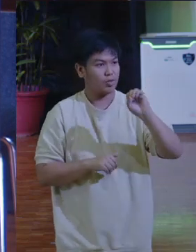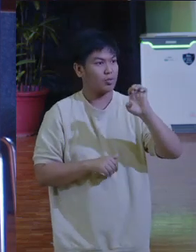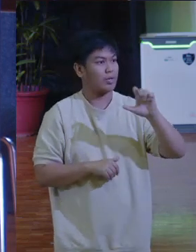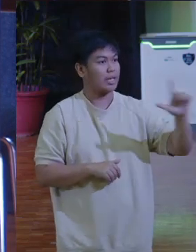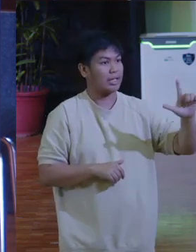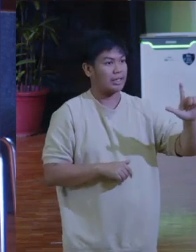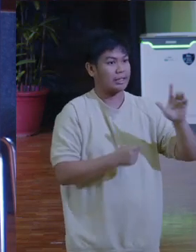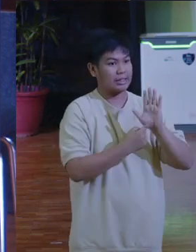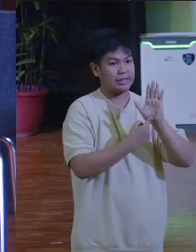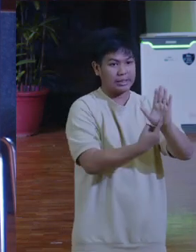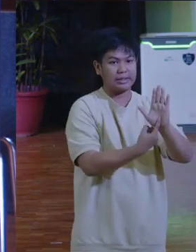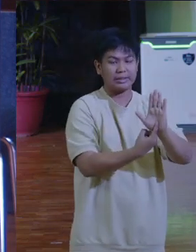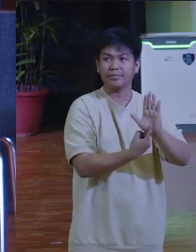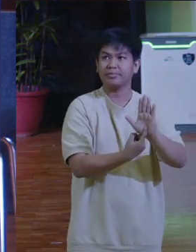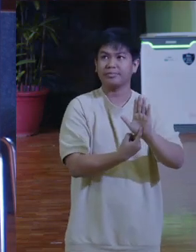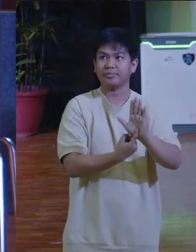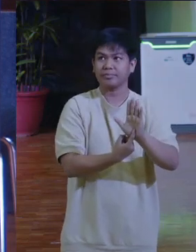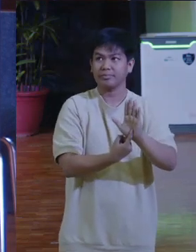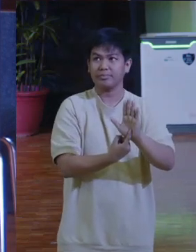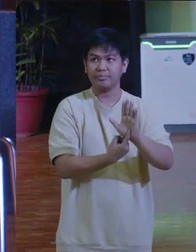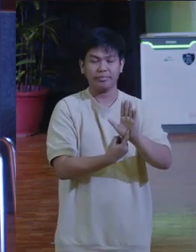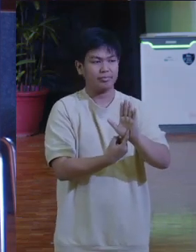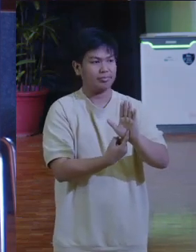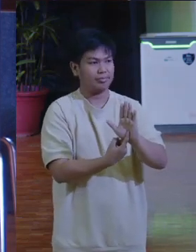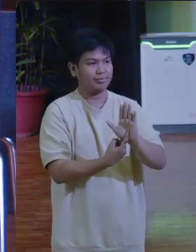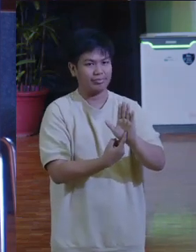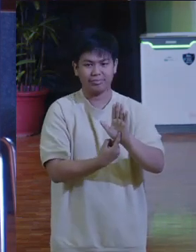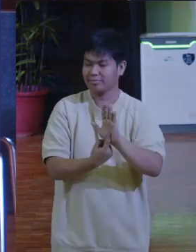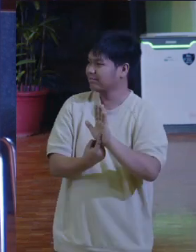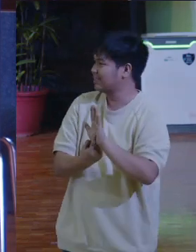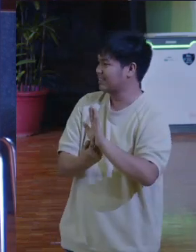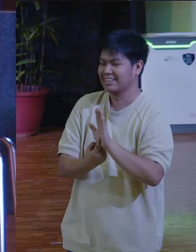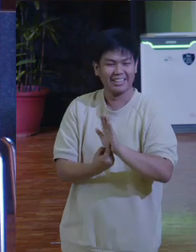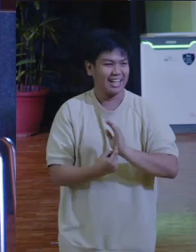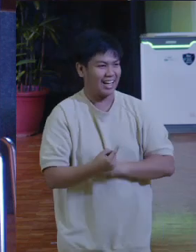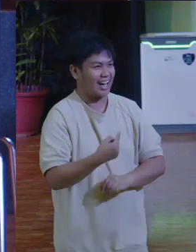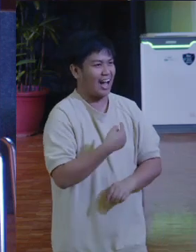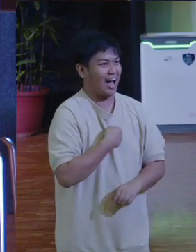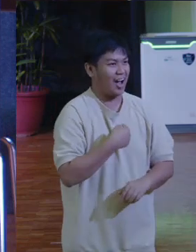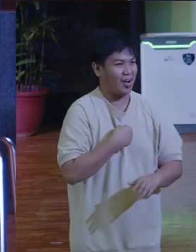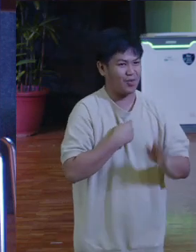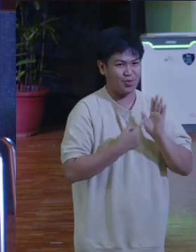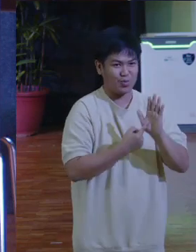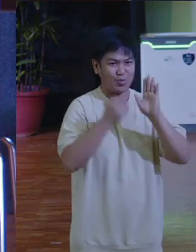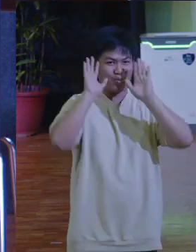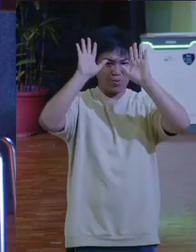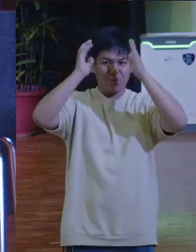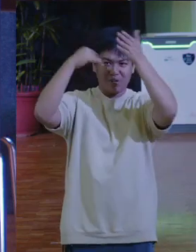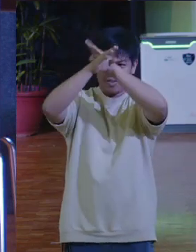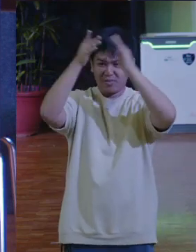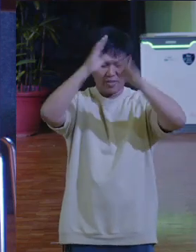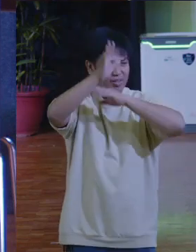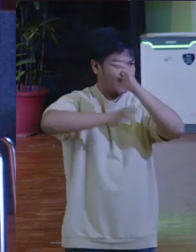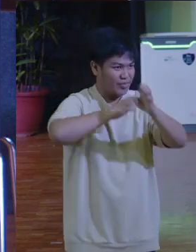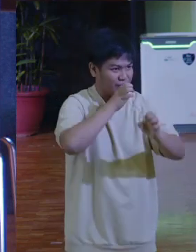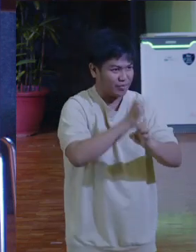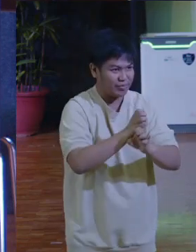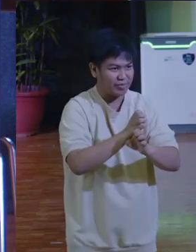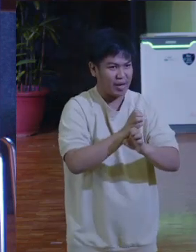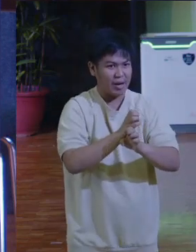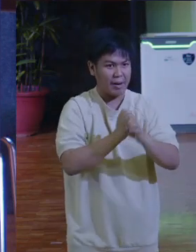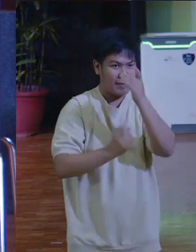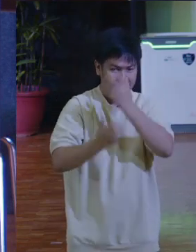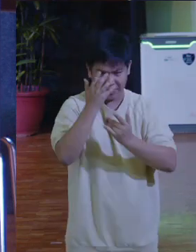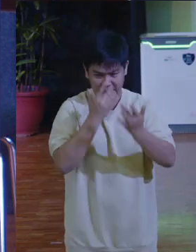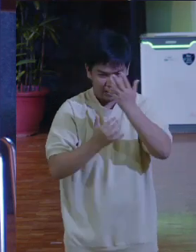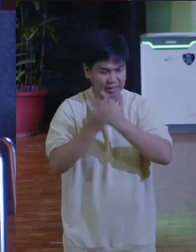Isi-shortcut ko na lang. Mahirap pala i-shortcut. And I will show wonders in the heavens and on the earth, blood and fire